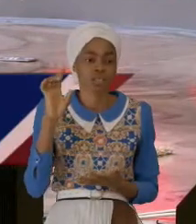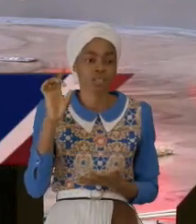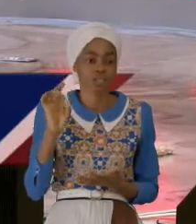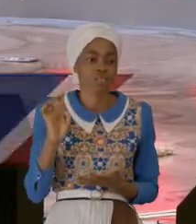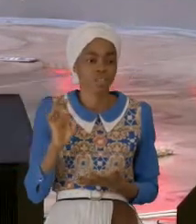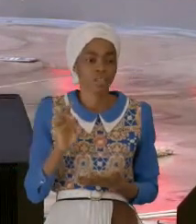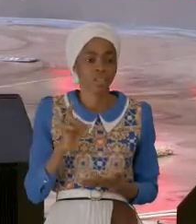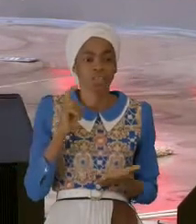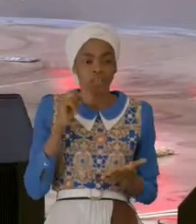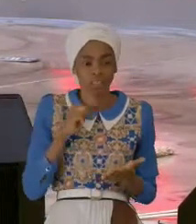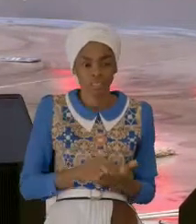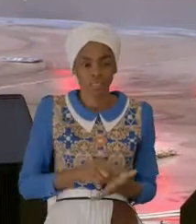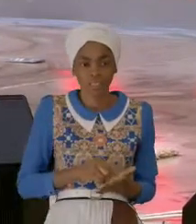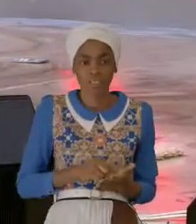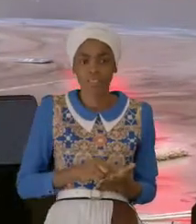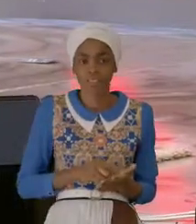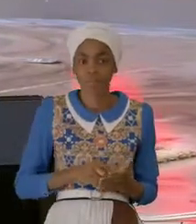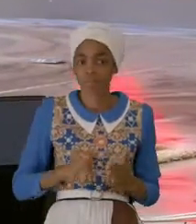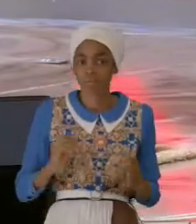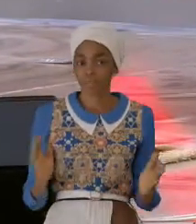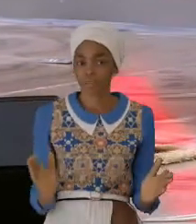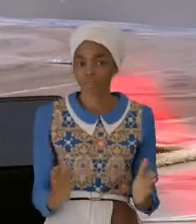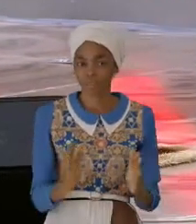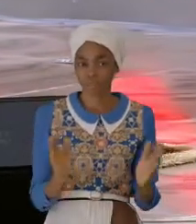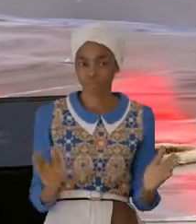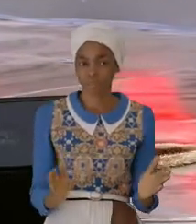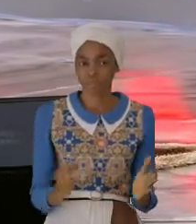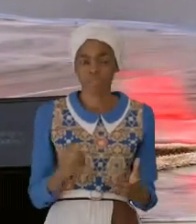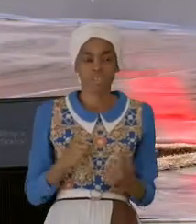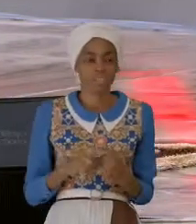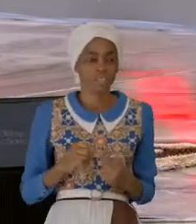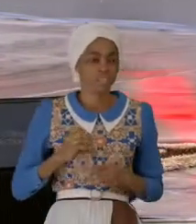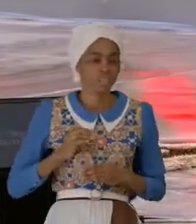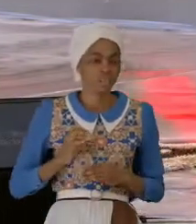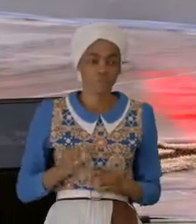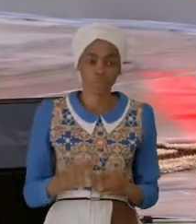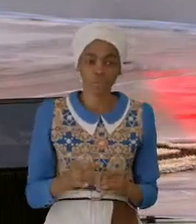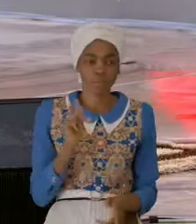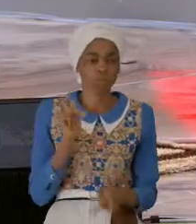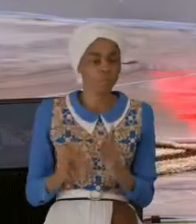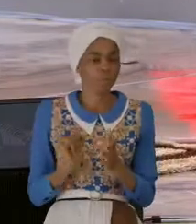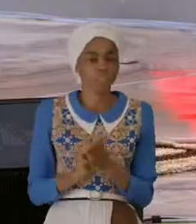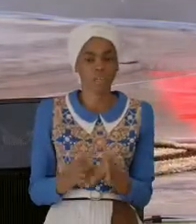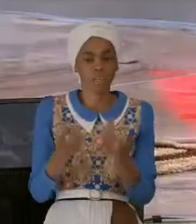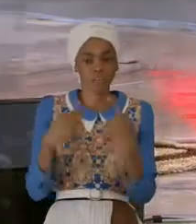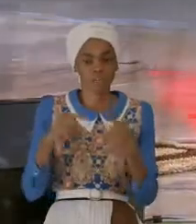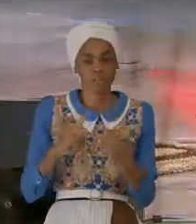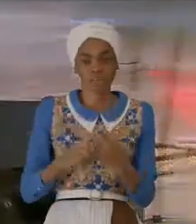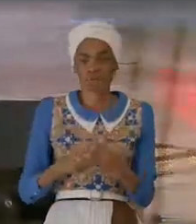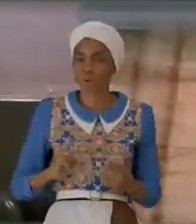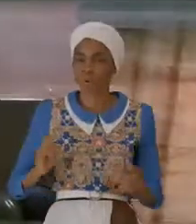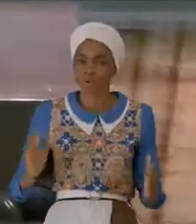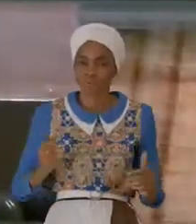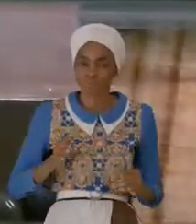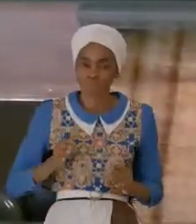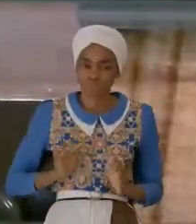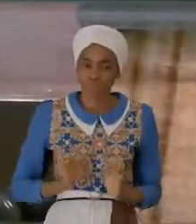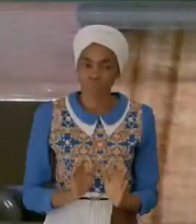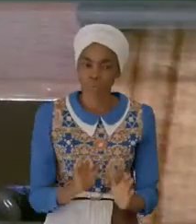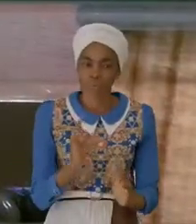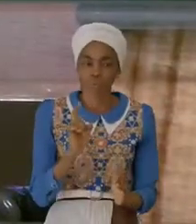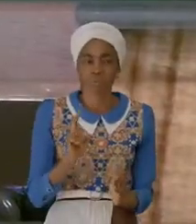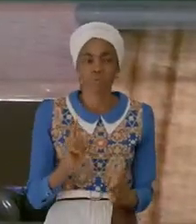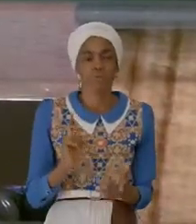says this persuasion the people who came to persuade them and to make them go